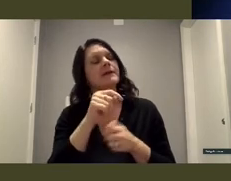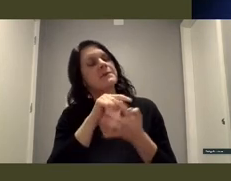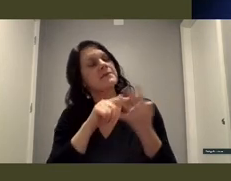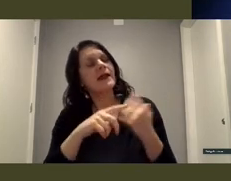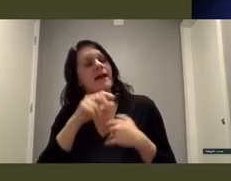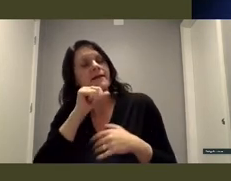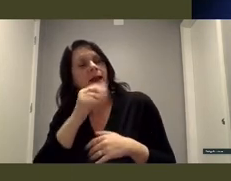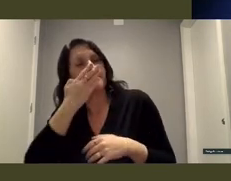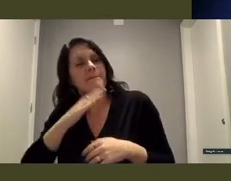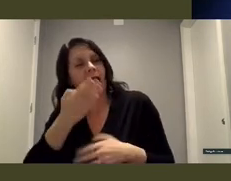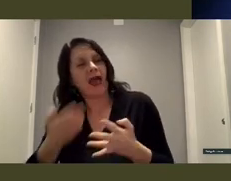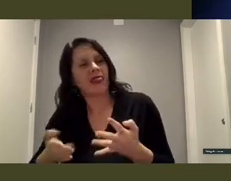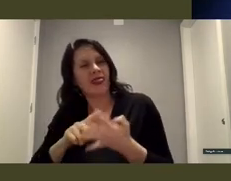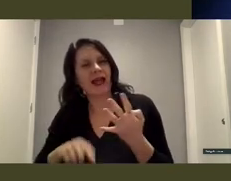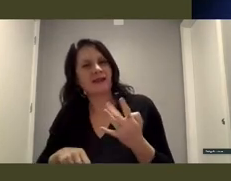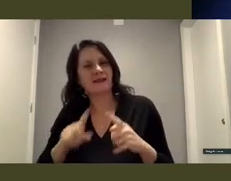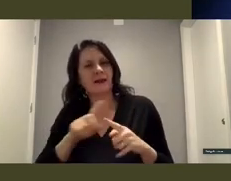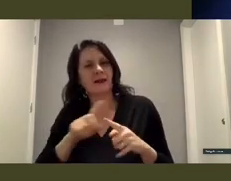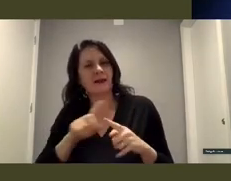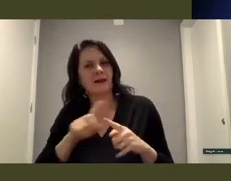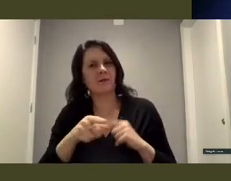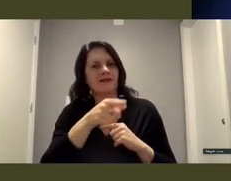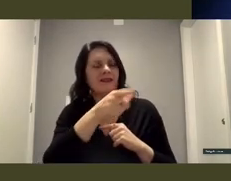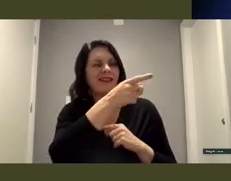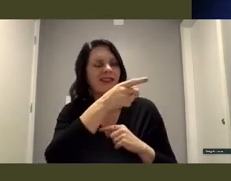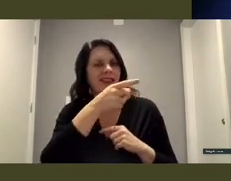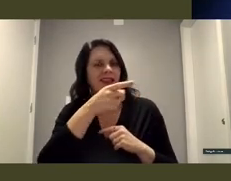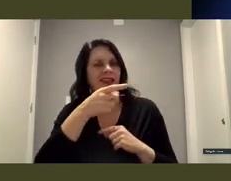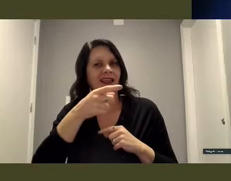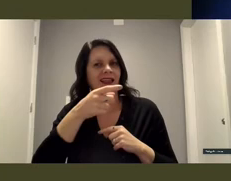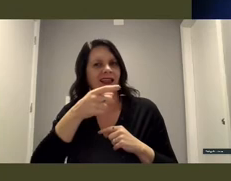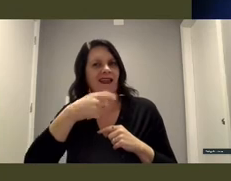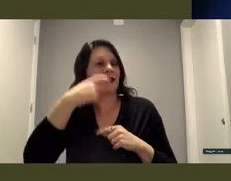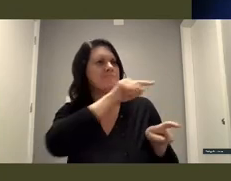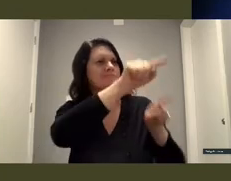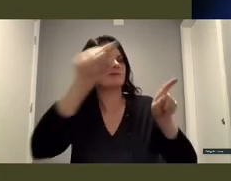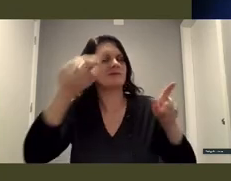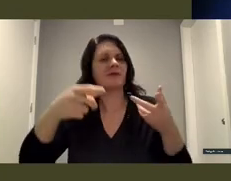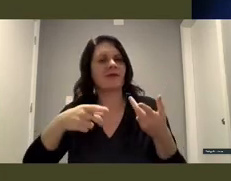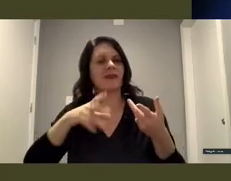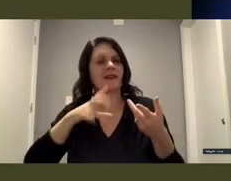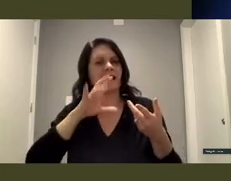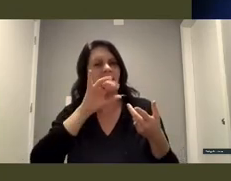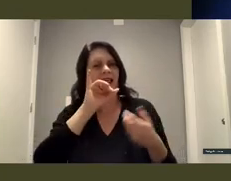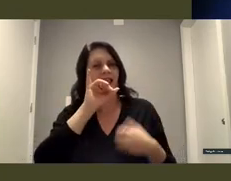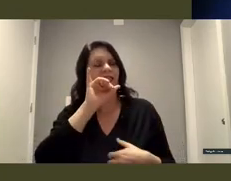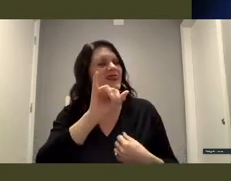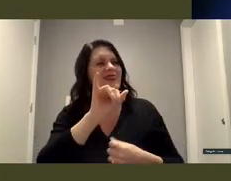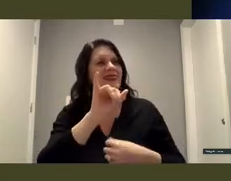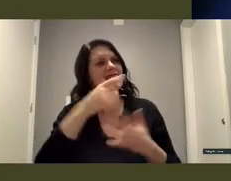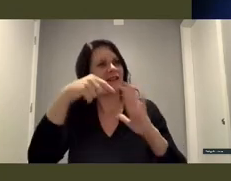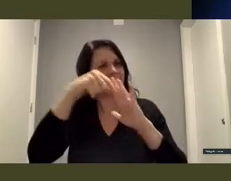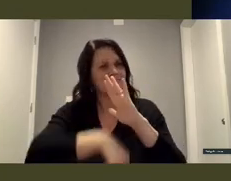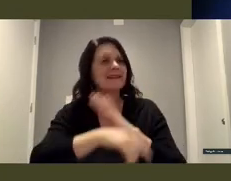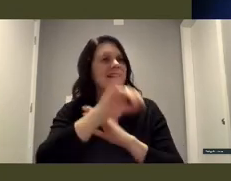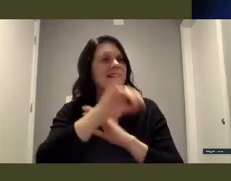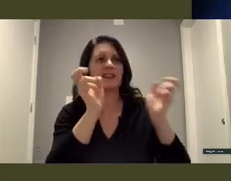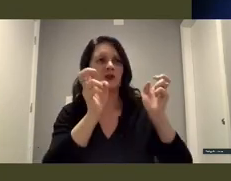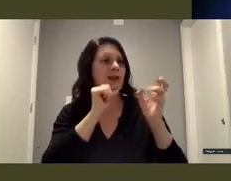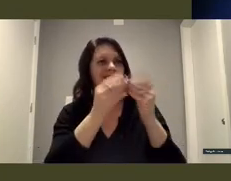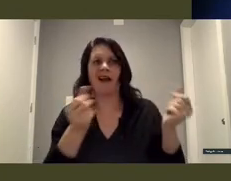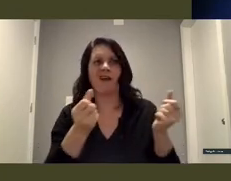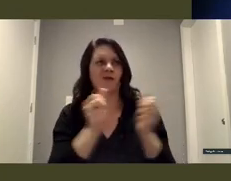all either getting, they're not also getting at the some of the core issues that we're dealing with here. And so I